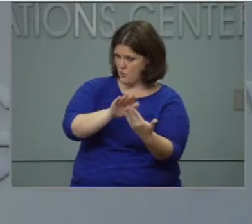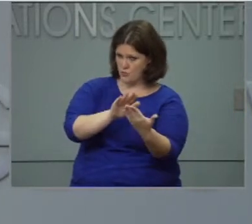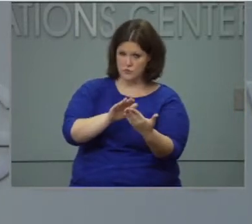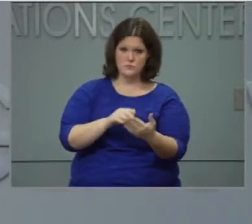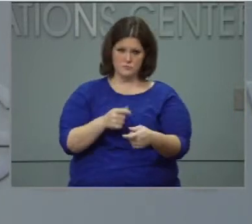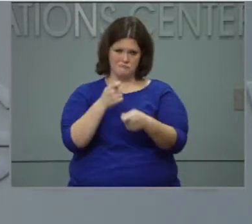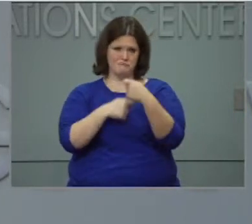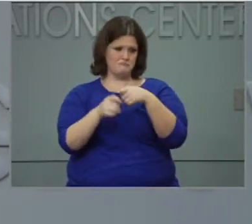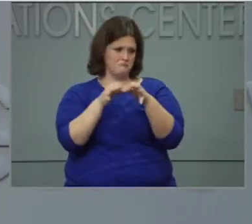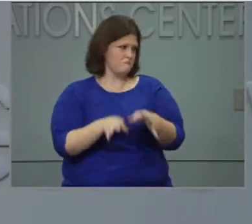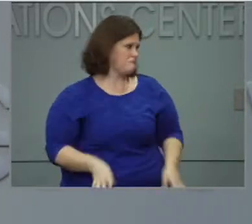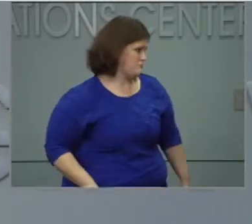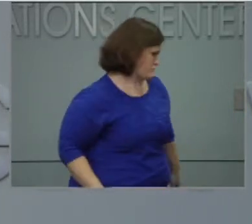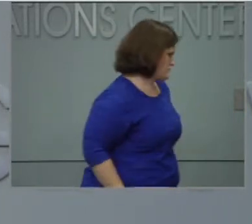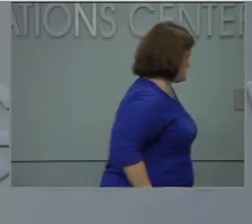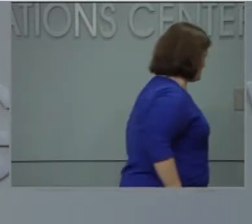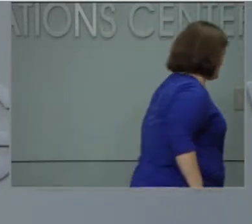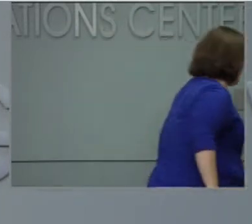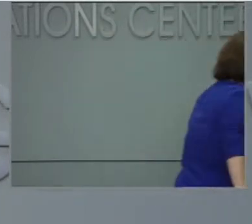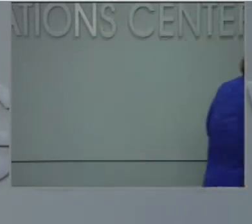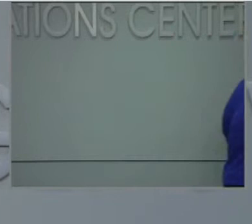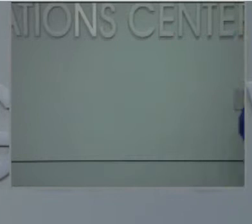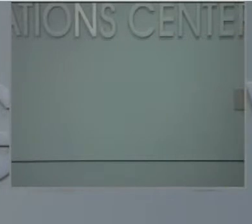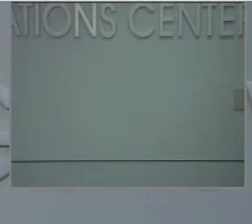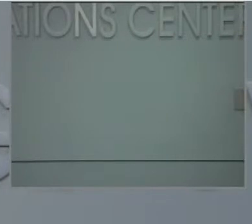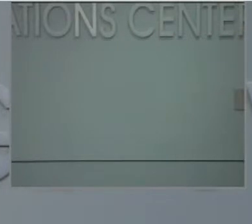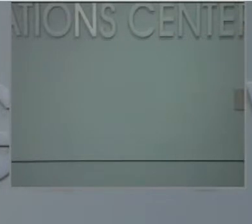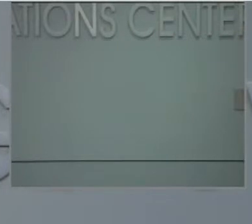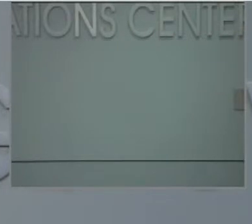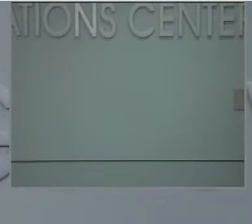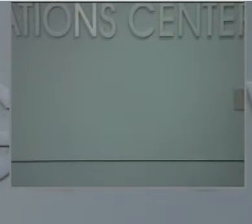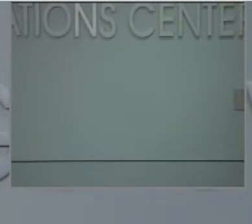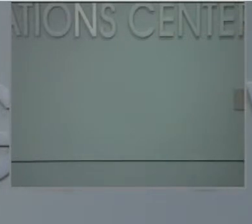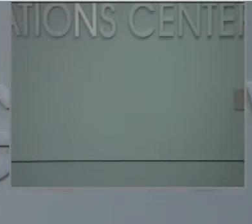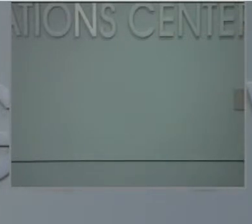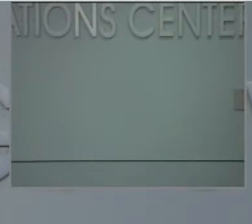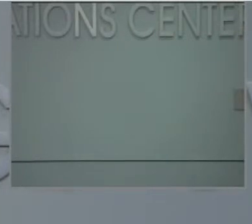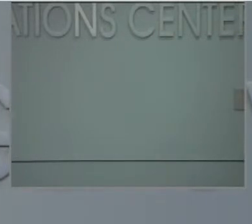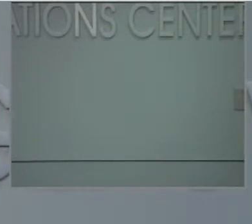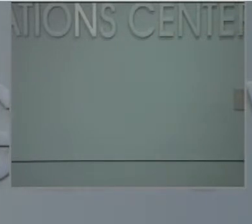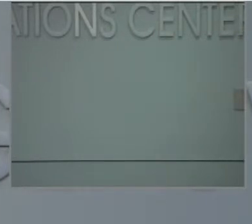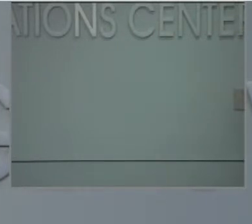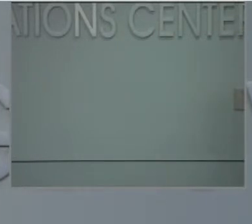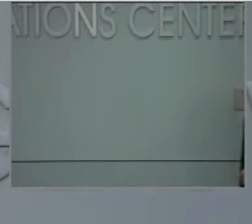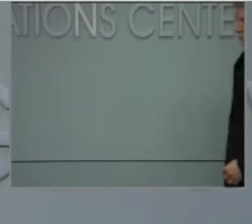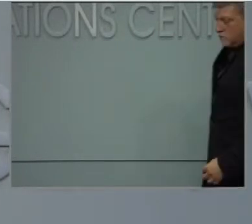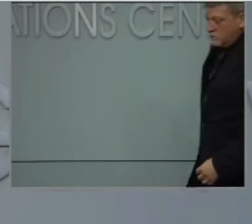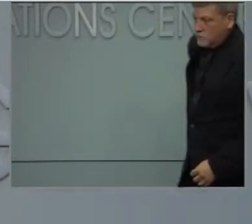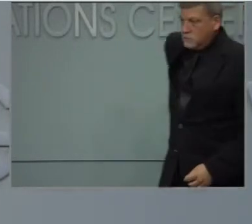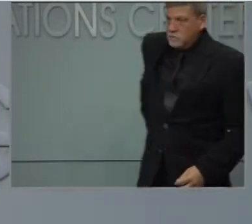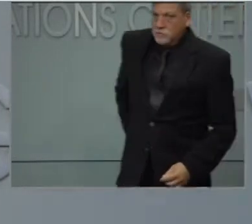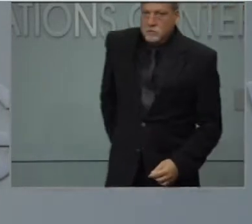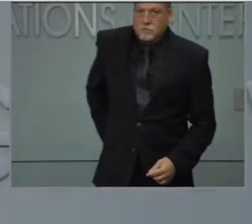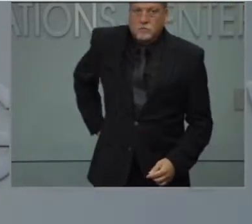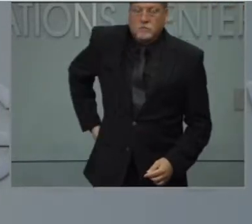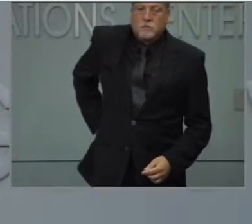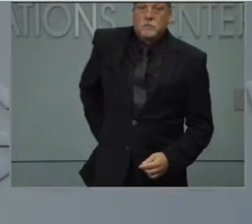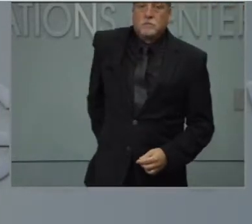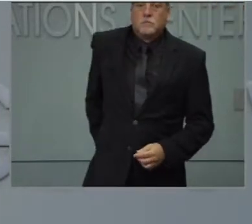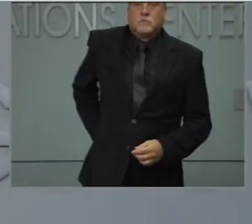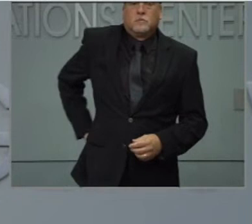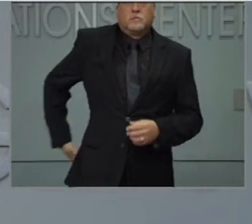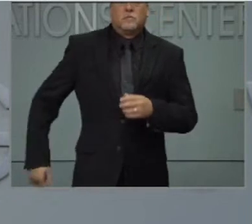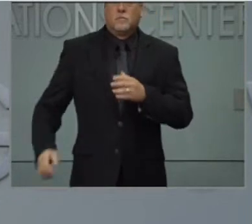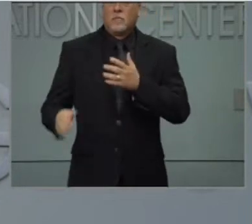Well, as I said earlier, people know what to do to protect themselves. And what we see is, I